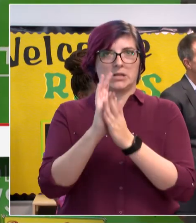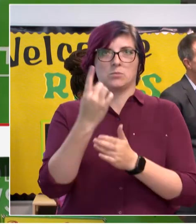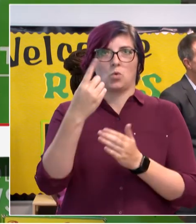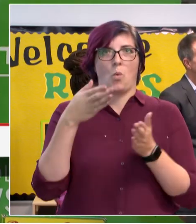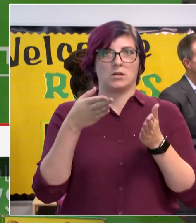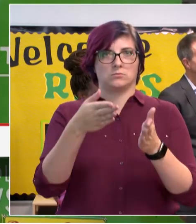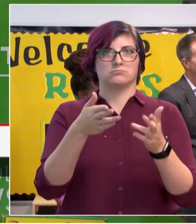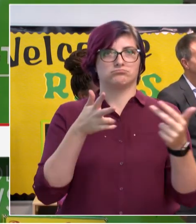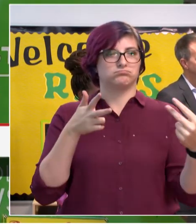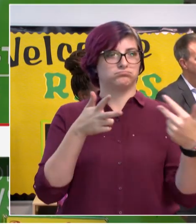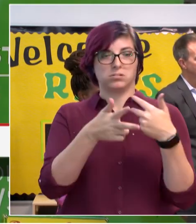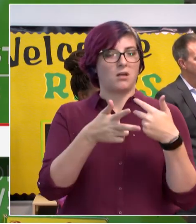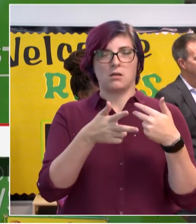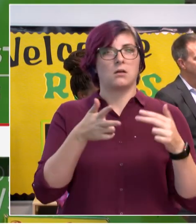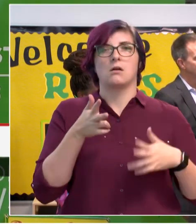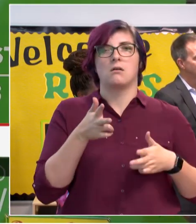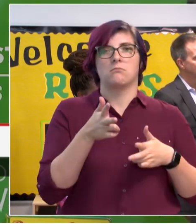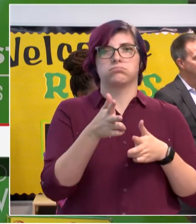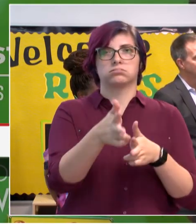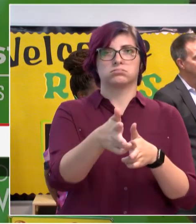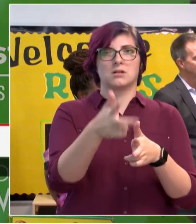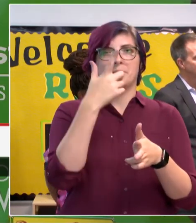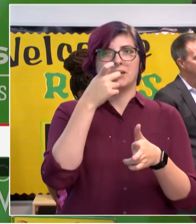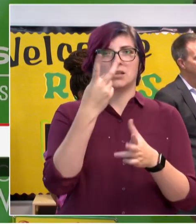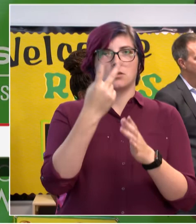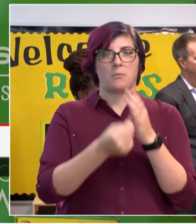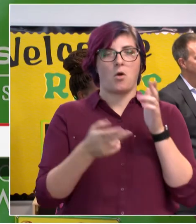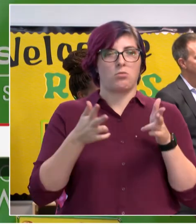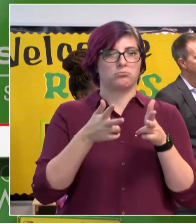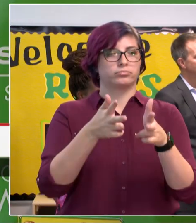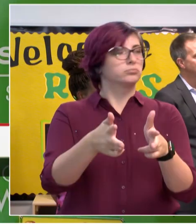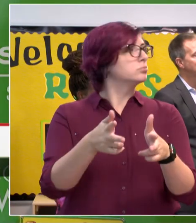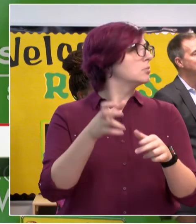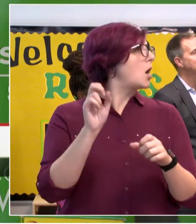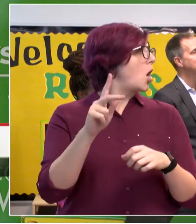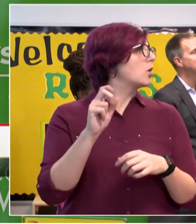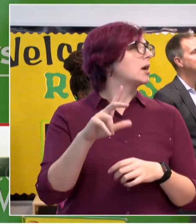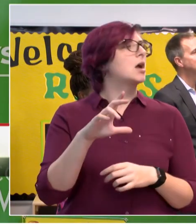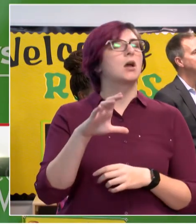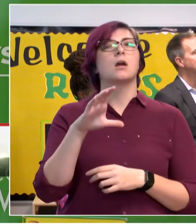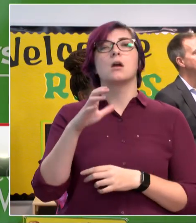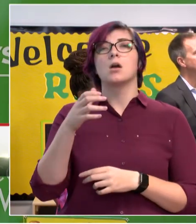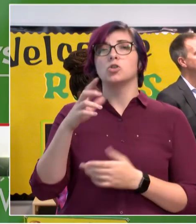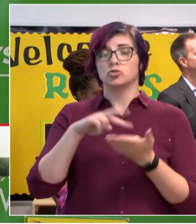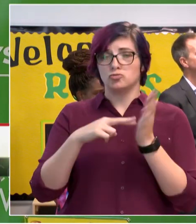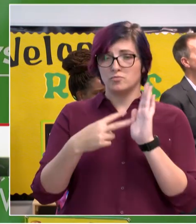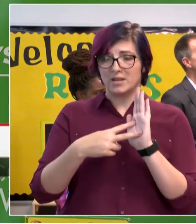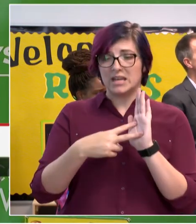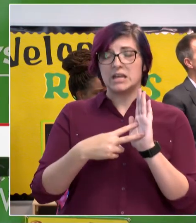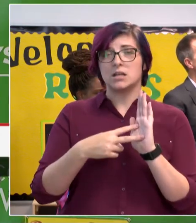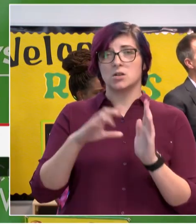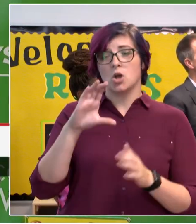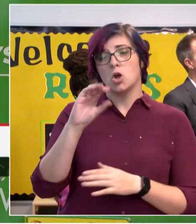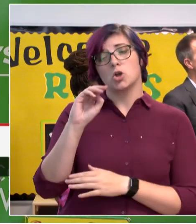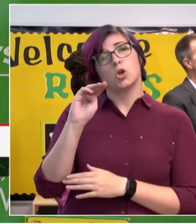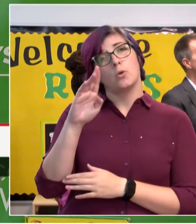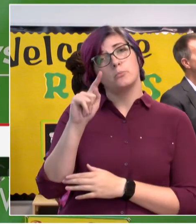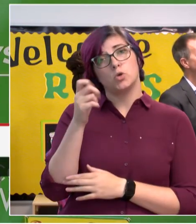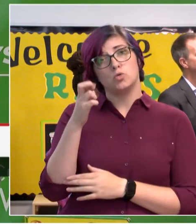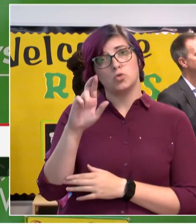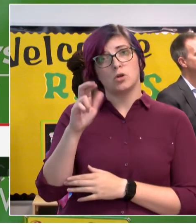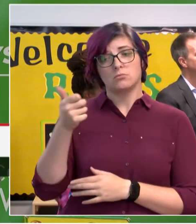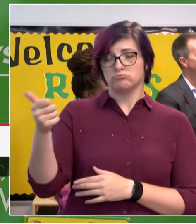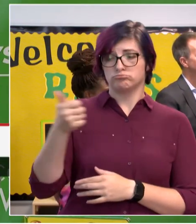street because they're coming down on both sides. Okay, commuter traffic? Commuter traffic because Okay. they come